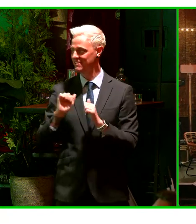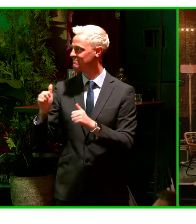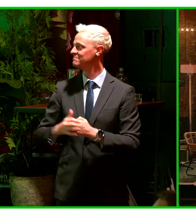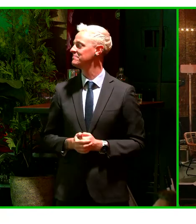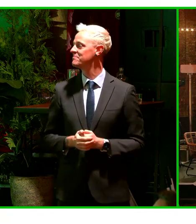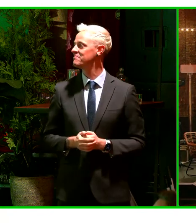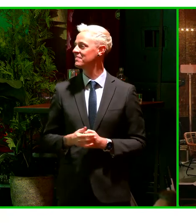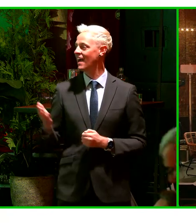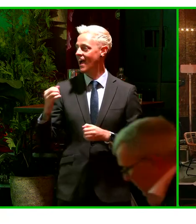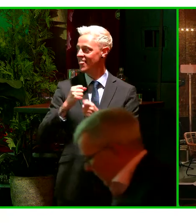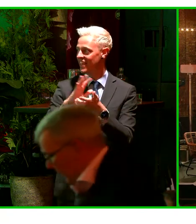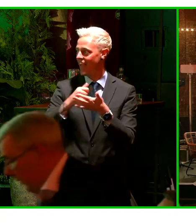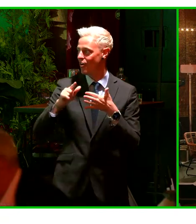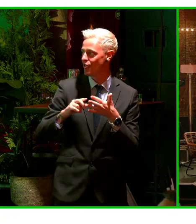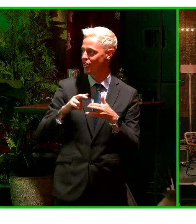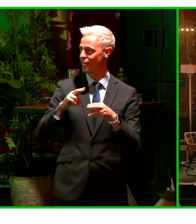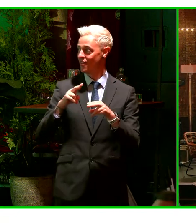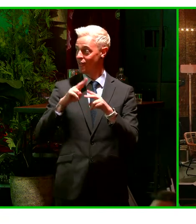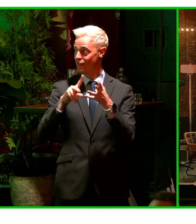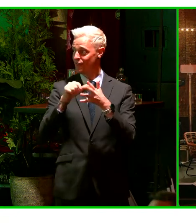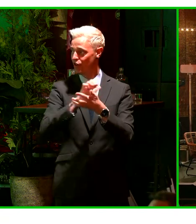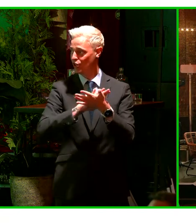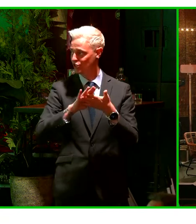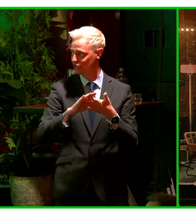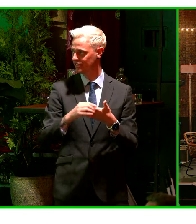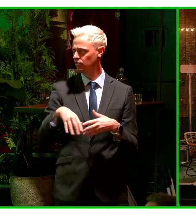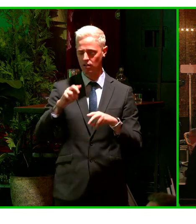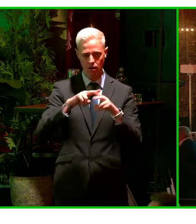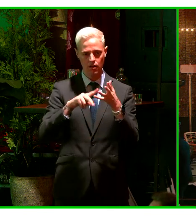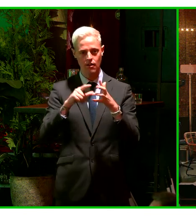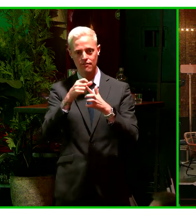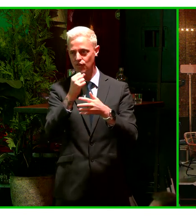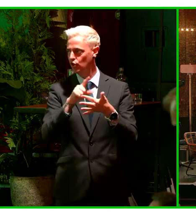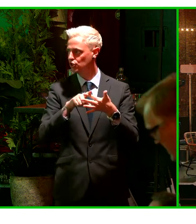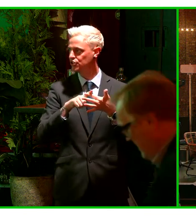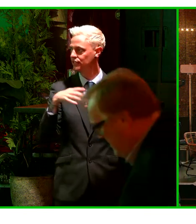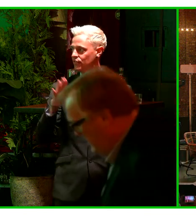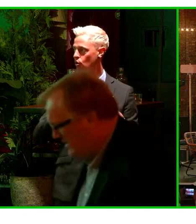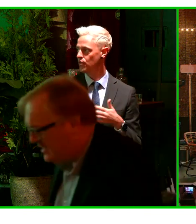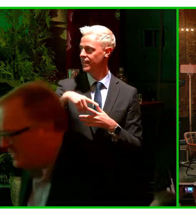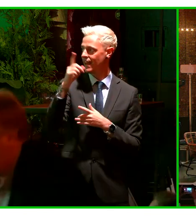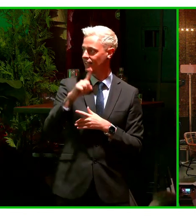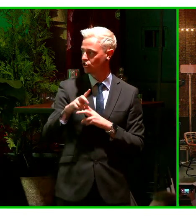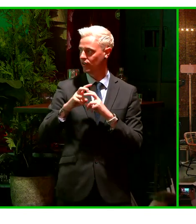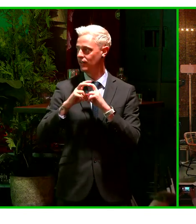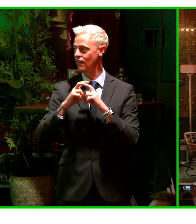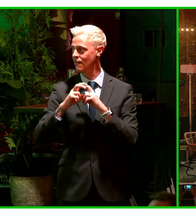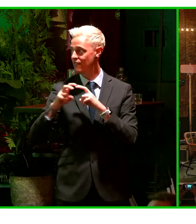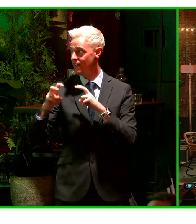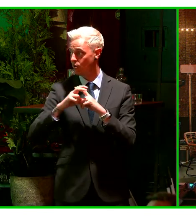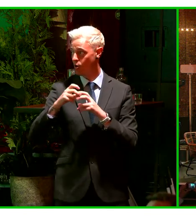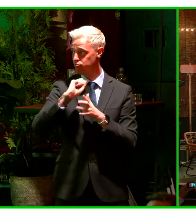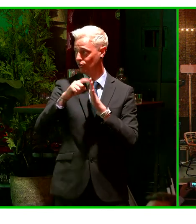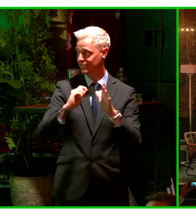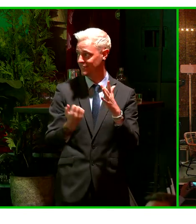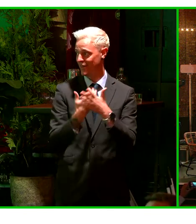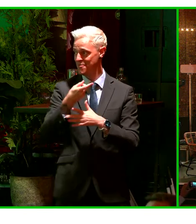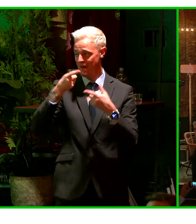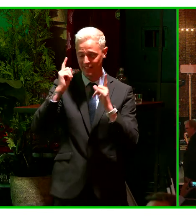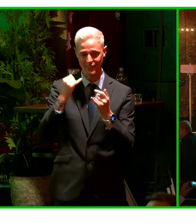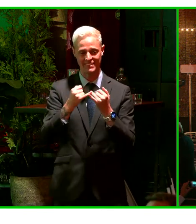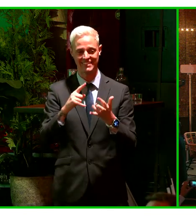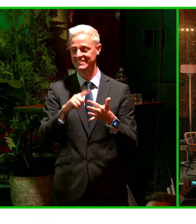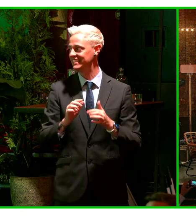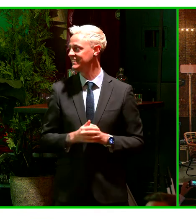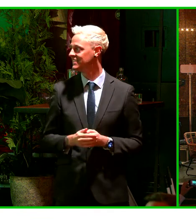Gareth Fudge, Electric Vehicle Project Development Manager for SSE, and Miranda Barker, CEO of East Lancashire Chamber